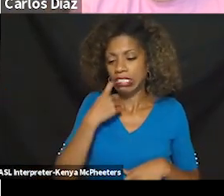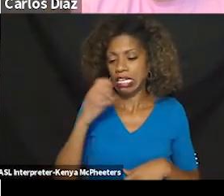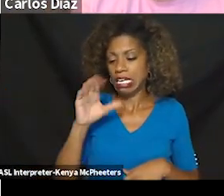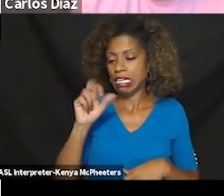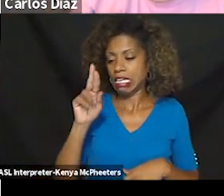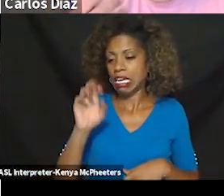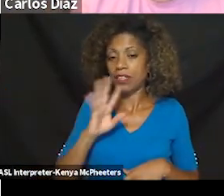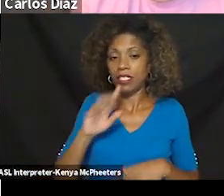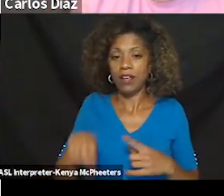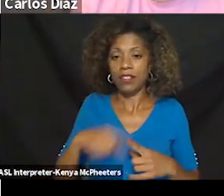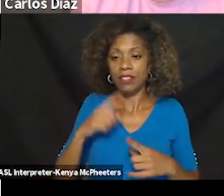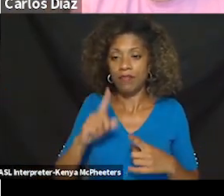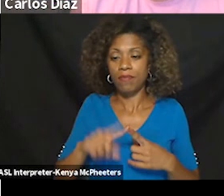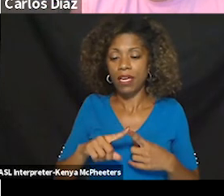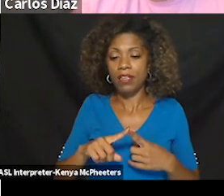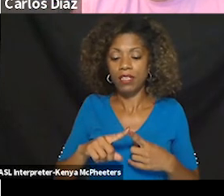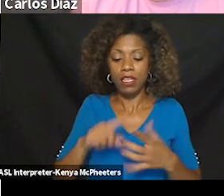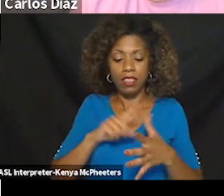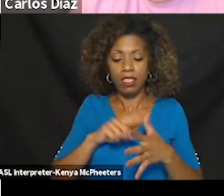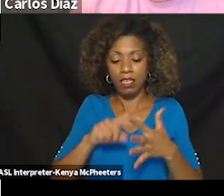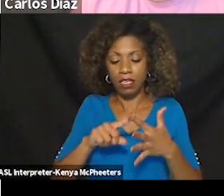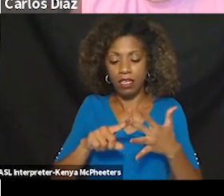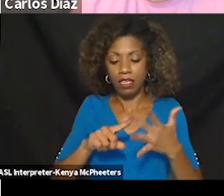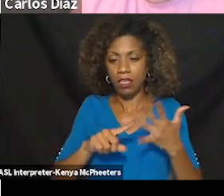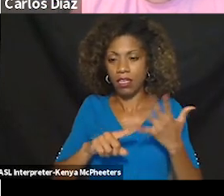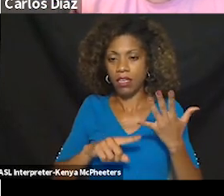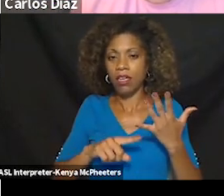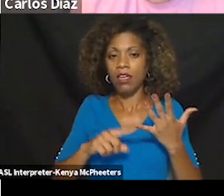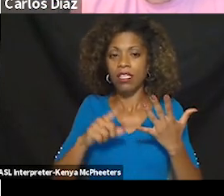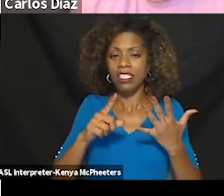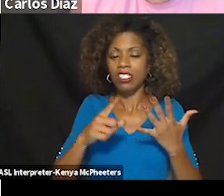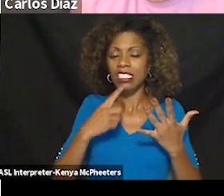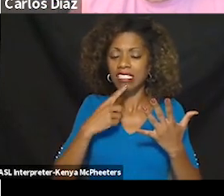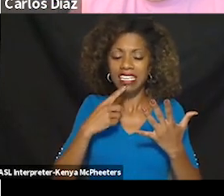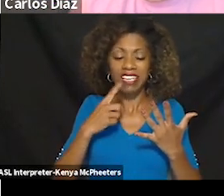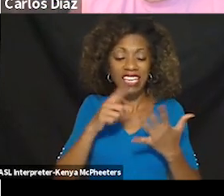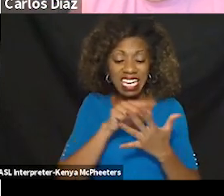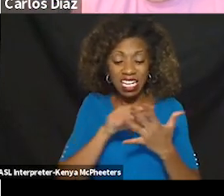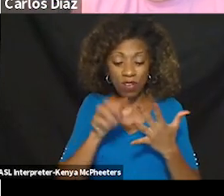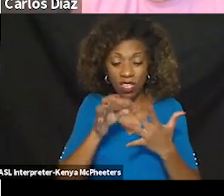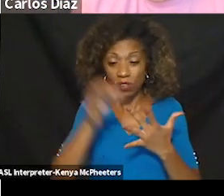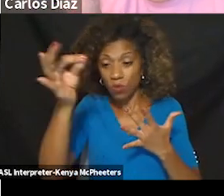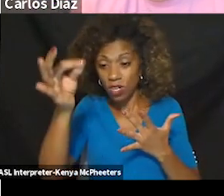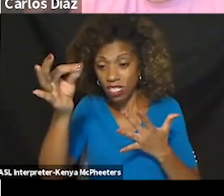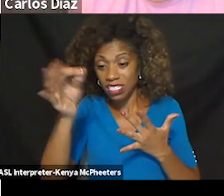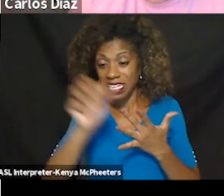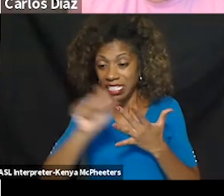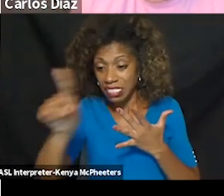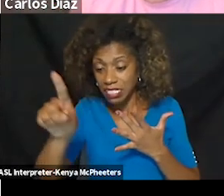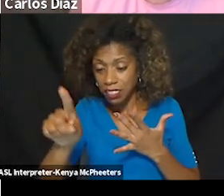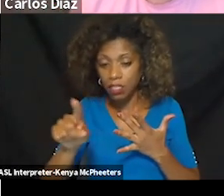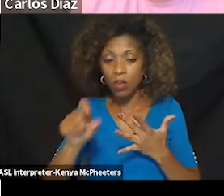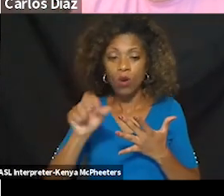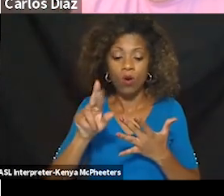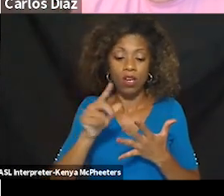on. Do it for them, do your part, and before it's too late, just if you can take anything away from our webinar, sometimes it's just those three